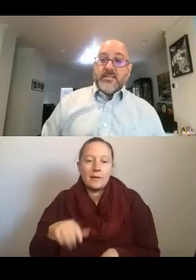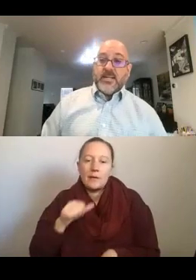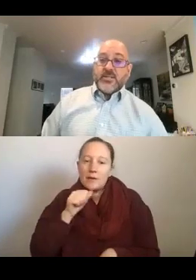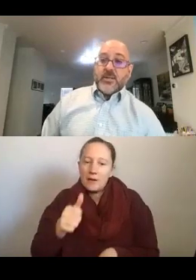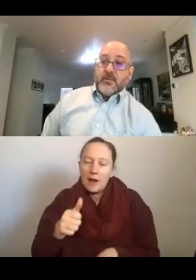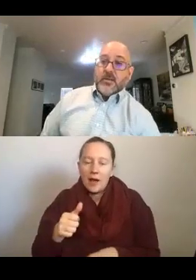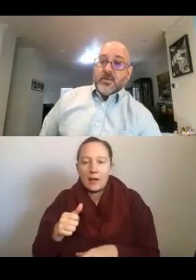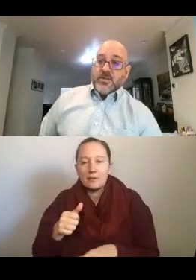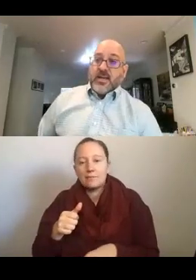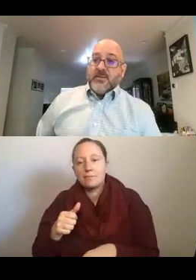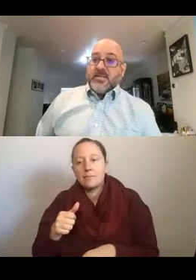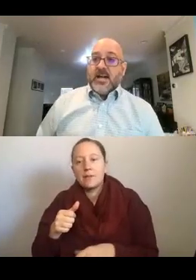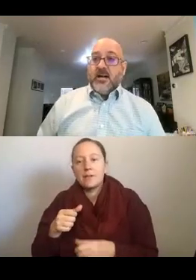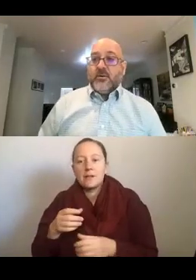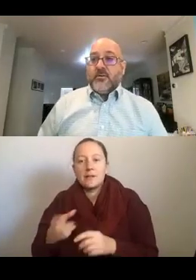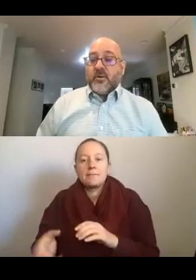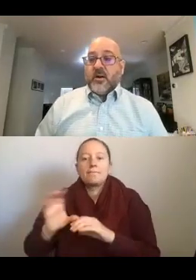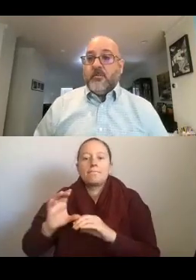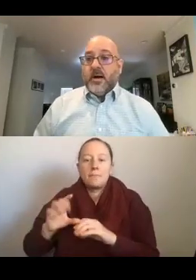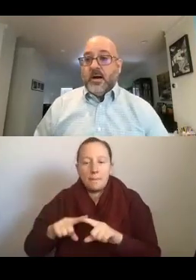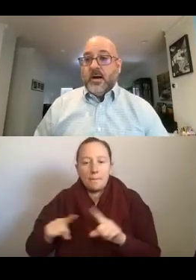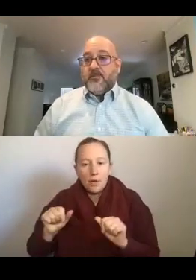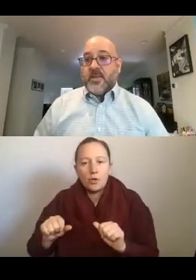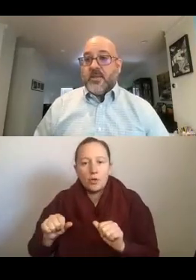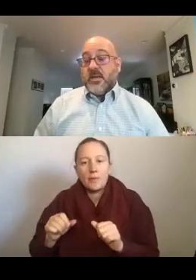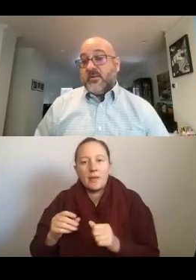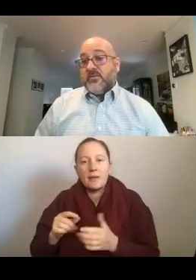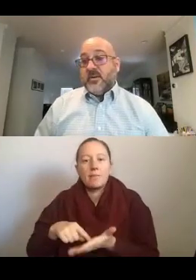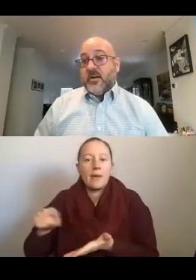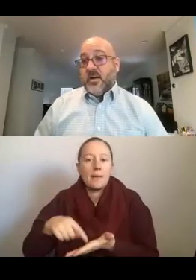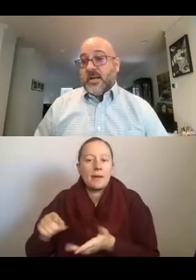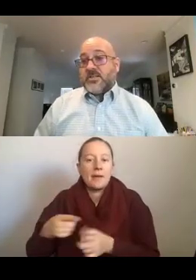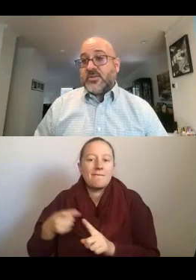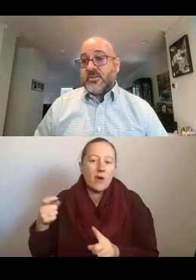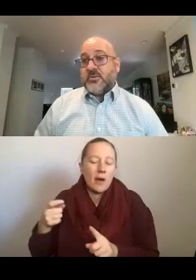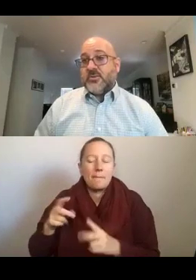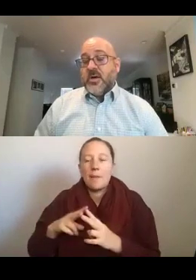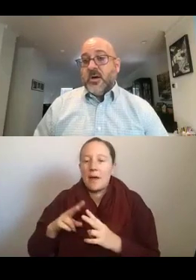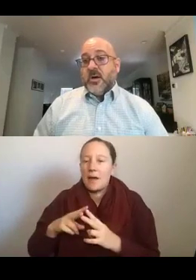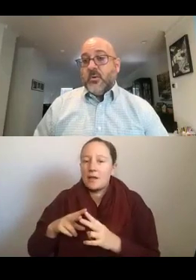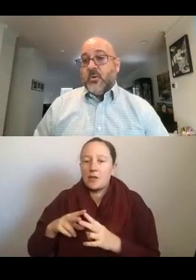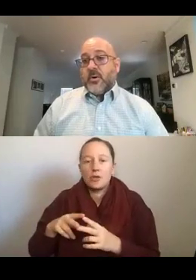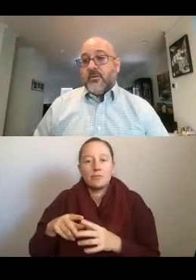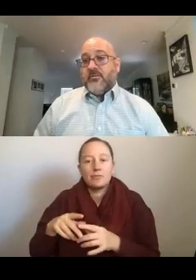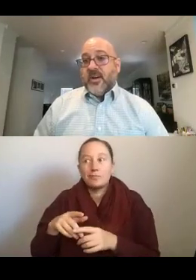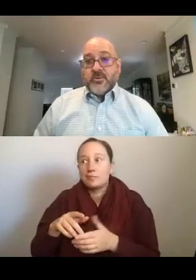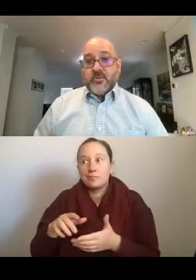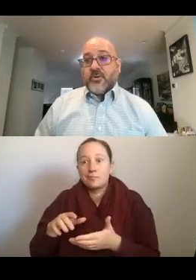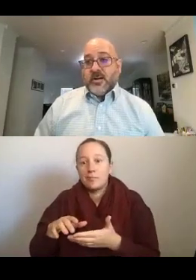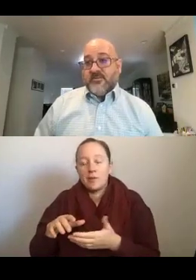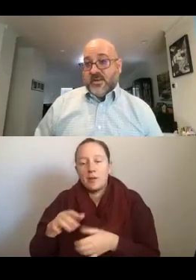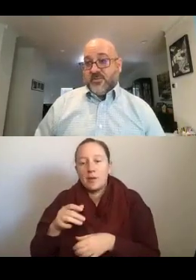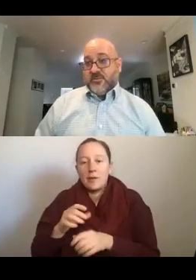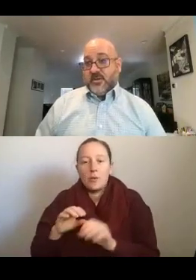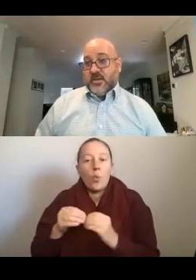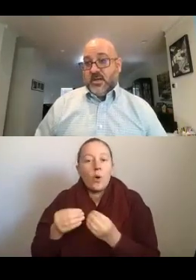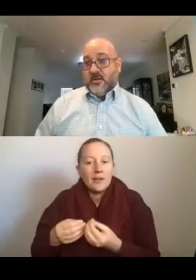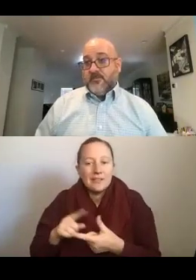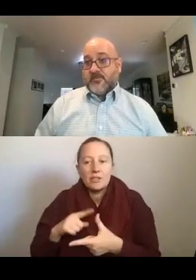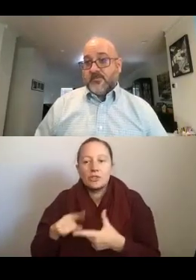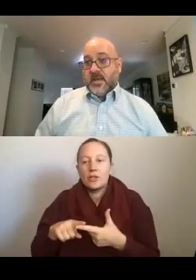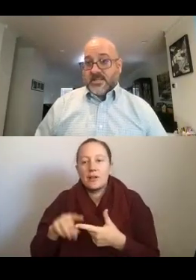but compensation. So that could be salary from either institutional or federal or